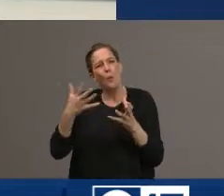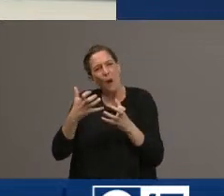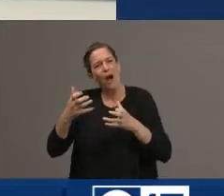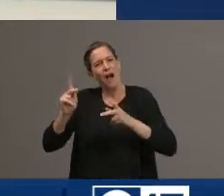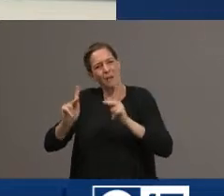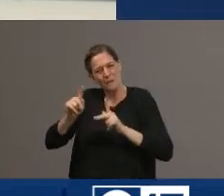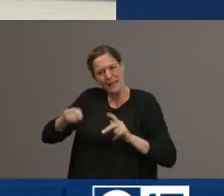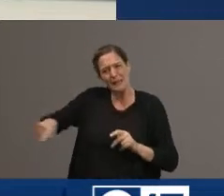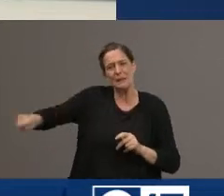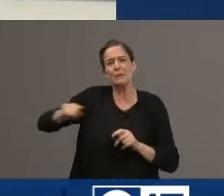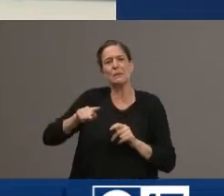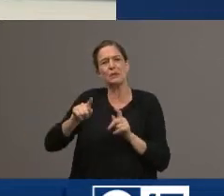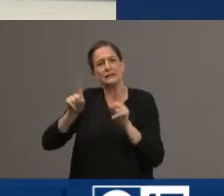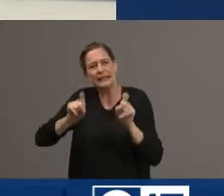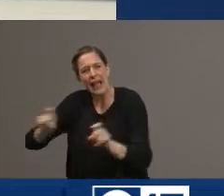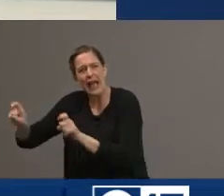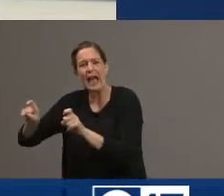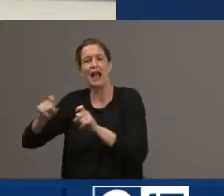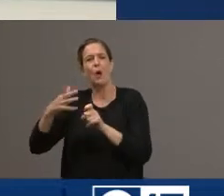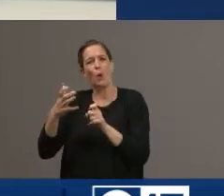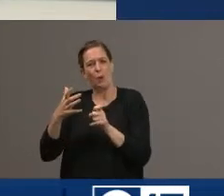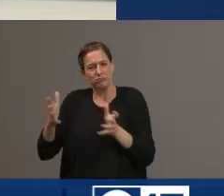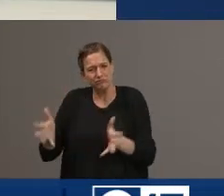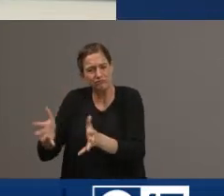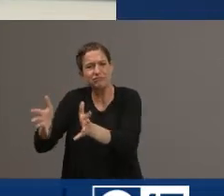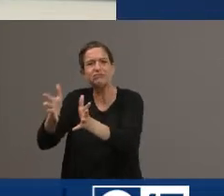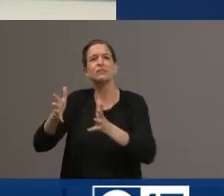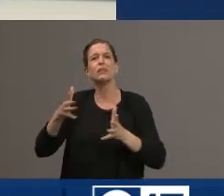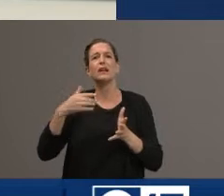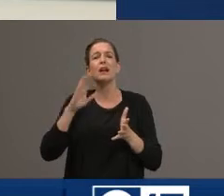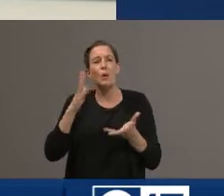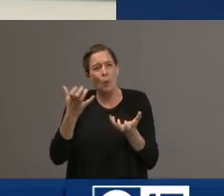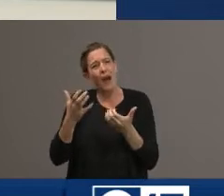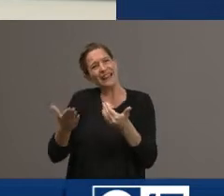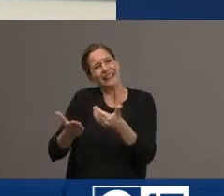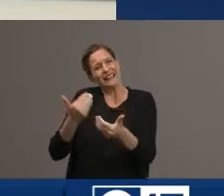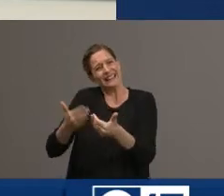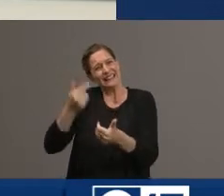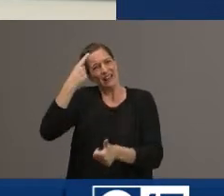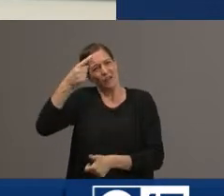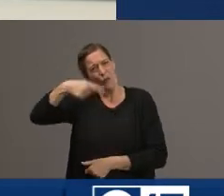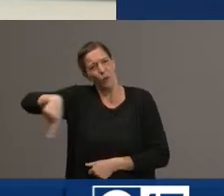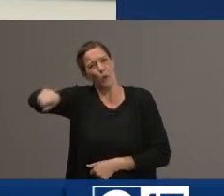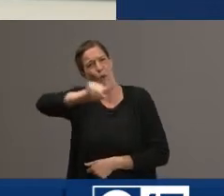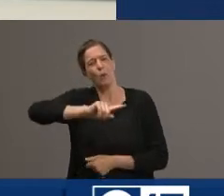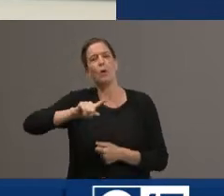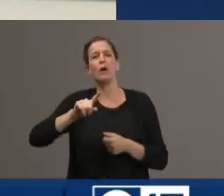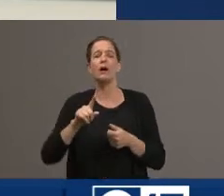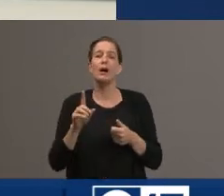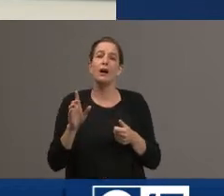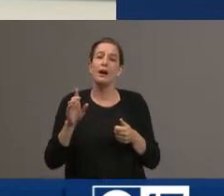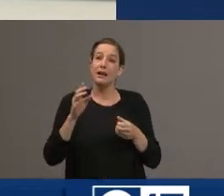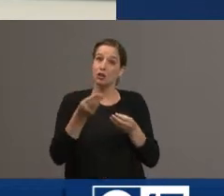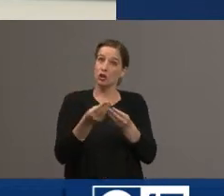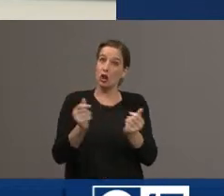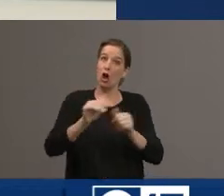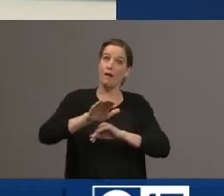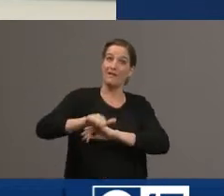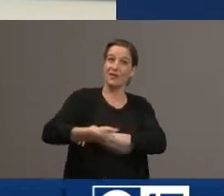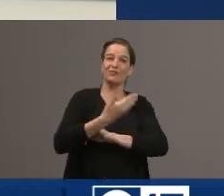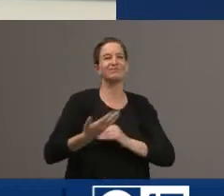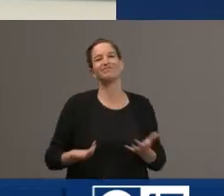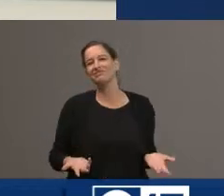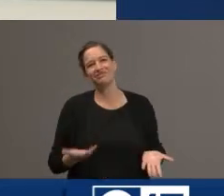and convenient as possible. It's not going to resolve itself overnight, but it's something we are acknowledging